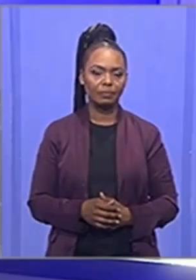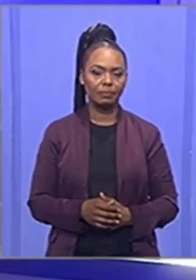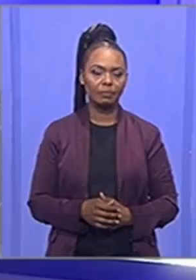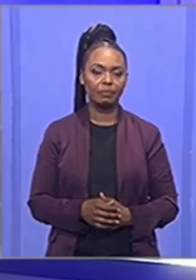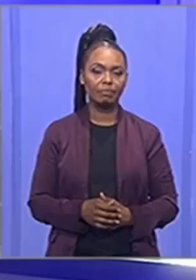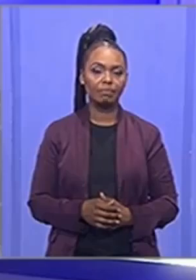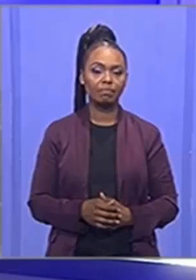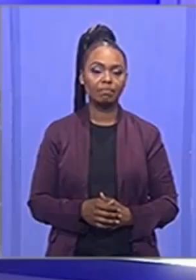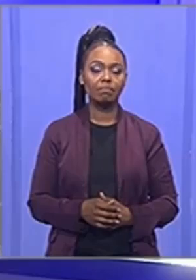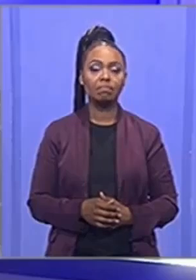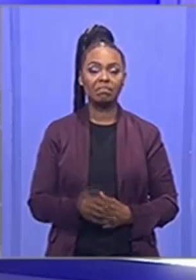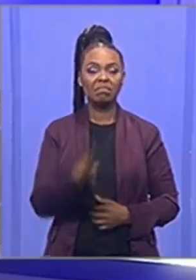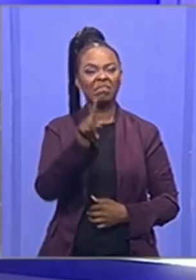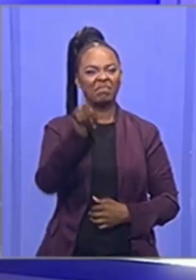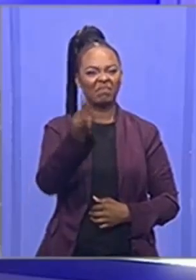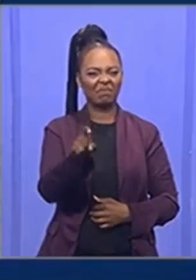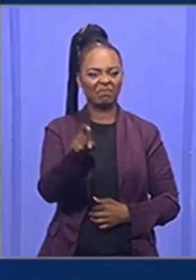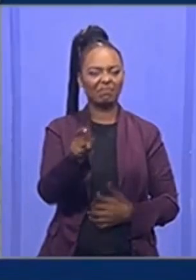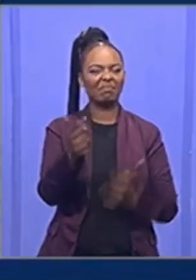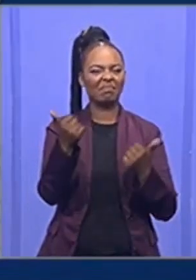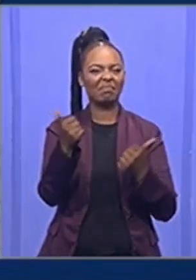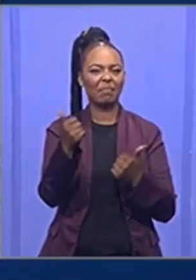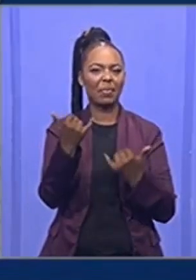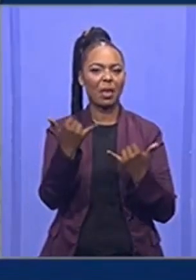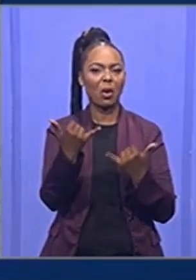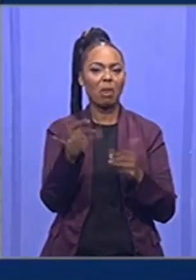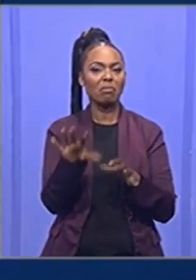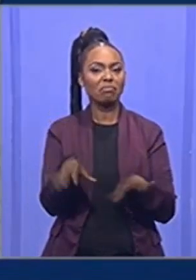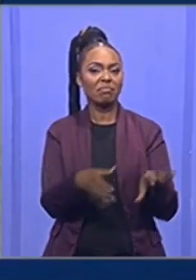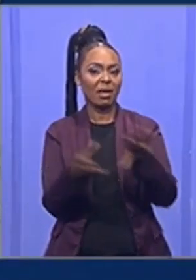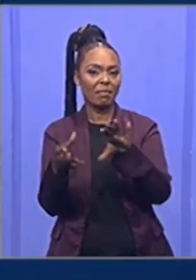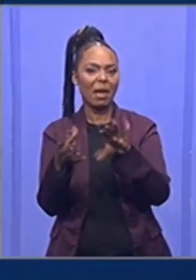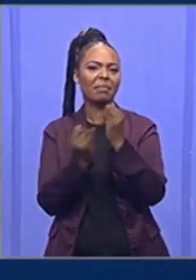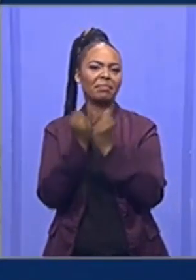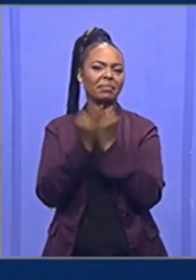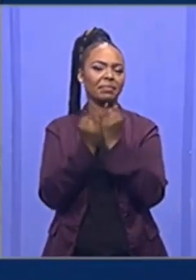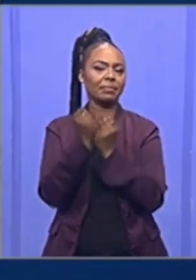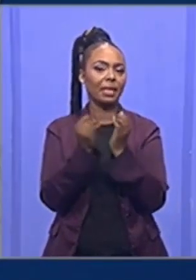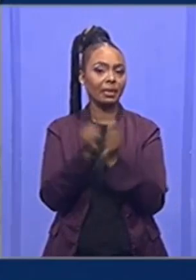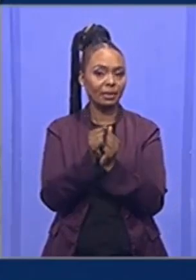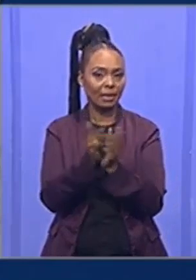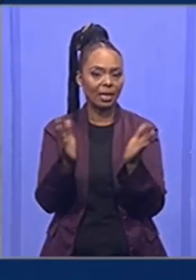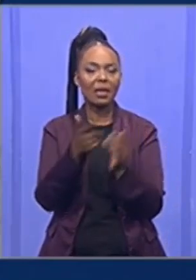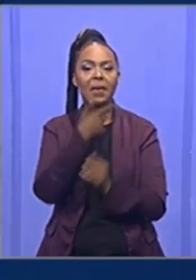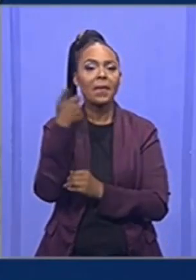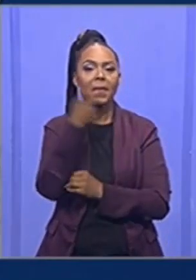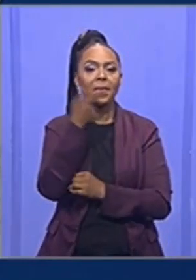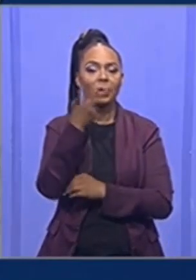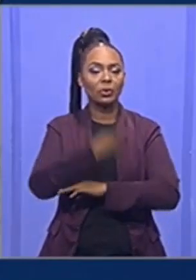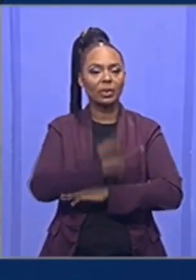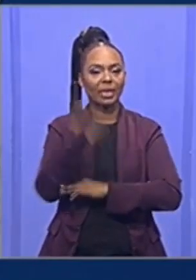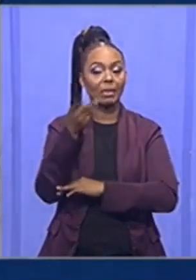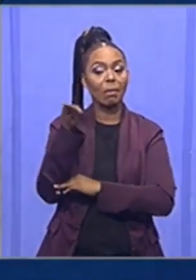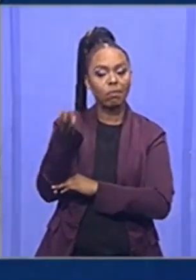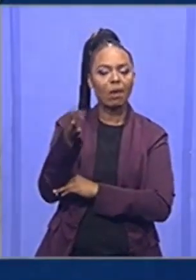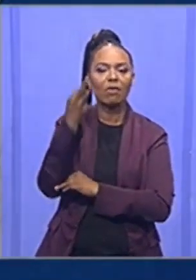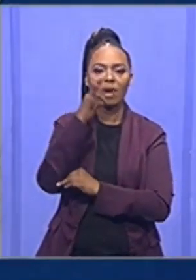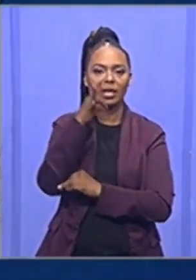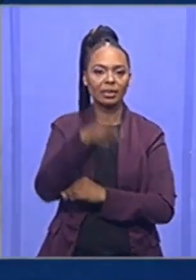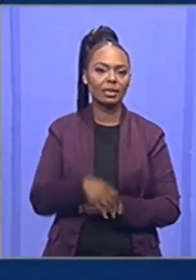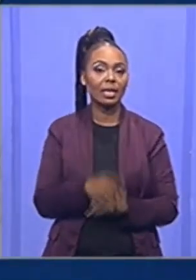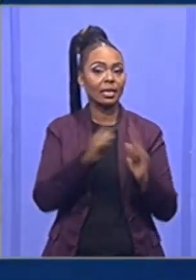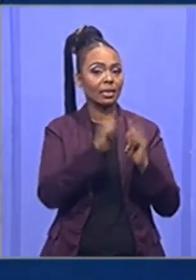Kgante jana re go boditse gore kgaisano ya sejana sa lefatshe ya rugby e simolola mo malatsing a le mabedi kwa France. Setlhopha